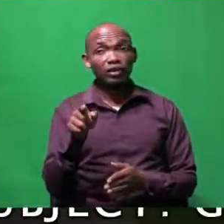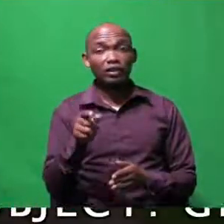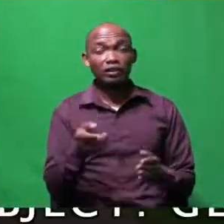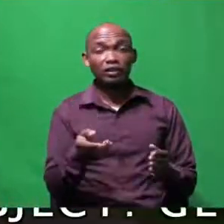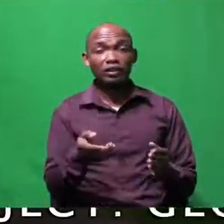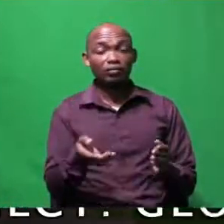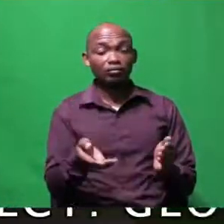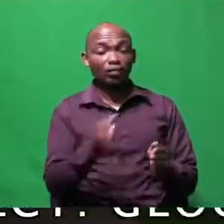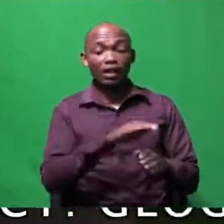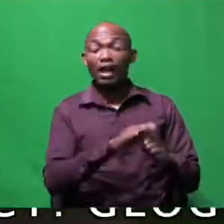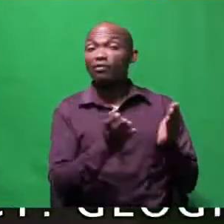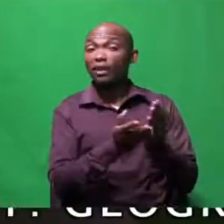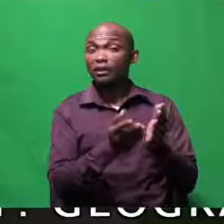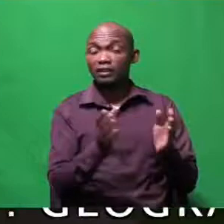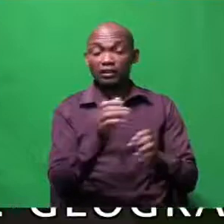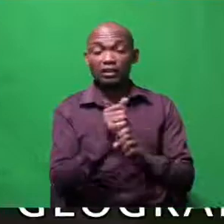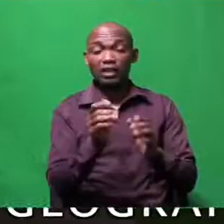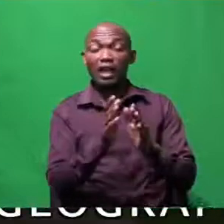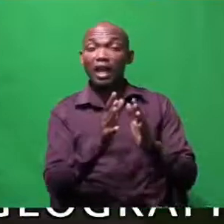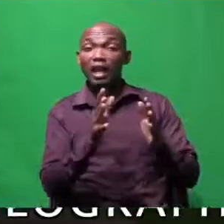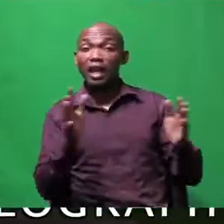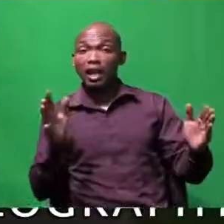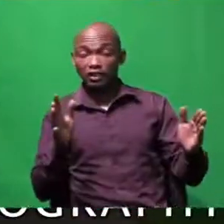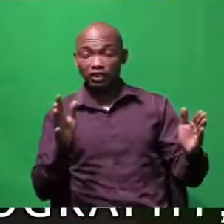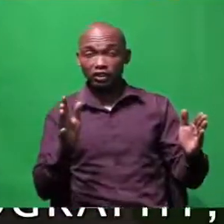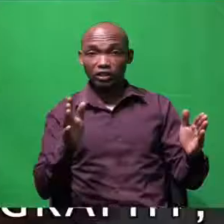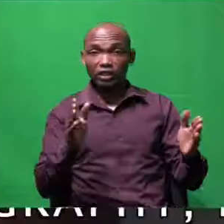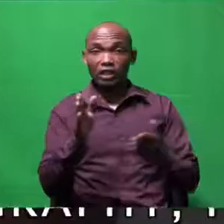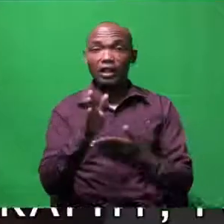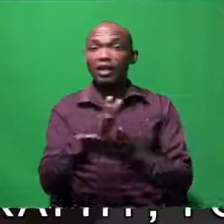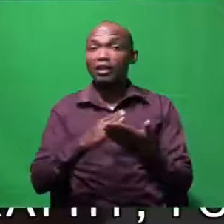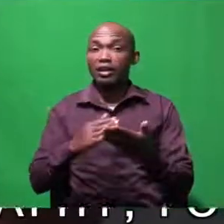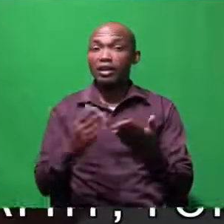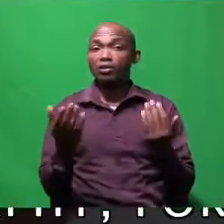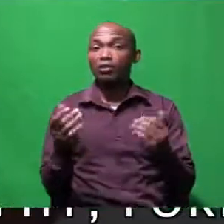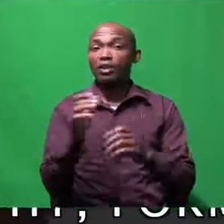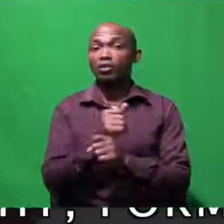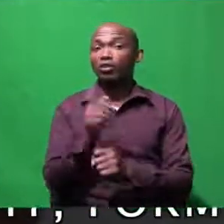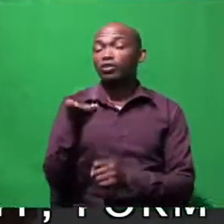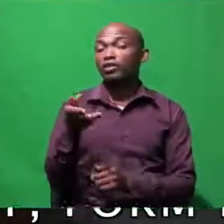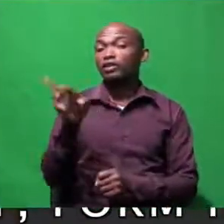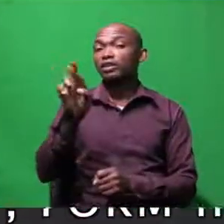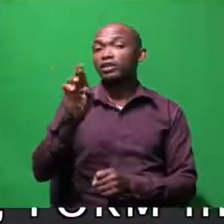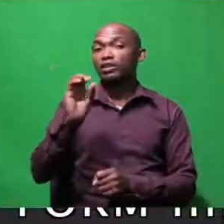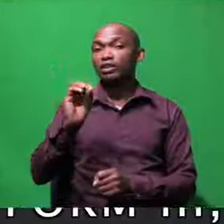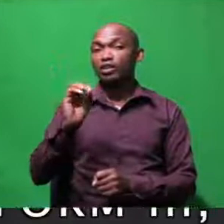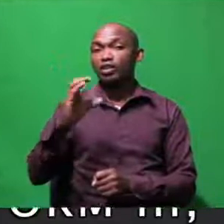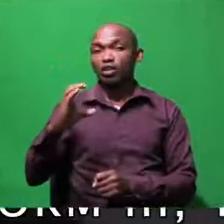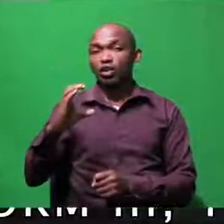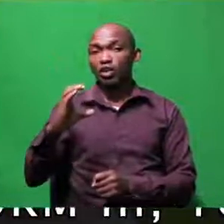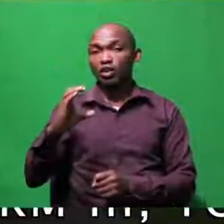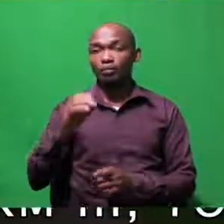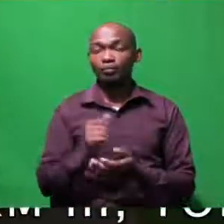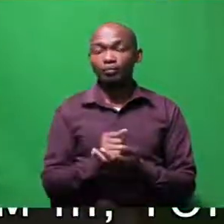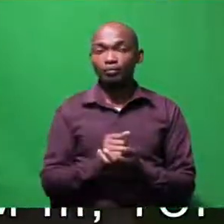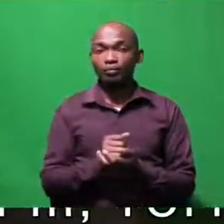large area, we call is a rock, is not a stone. So what